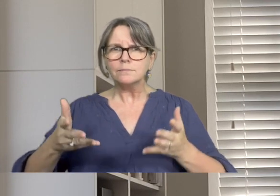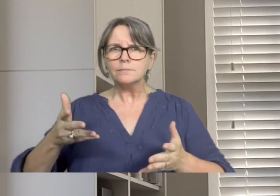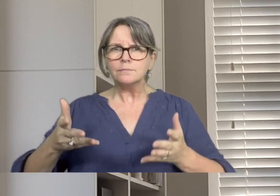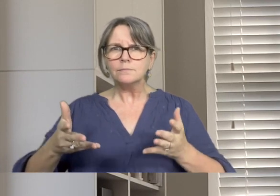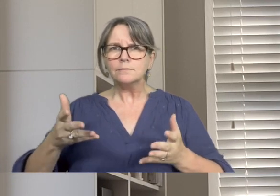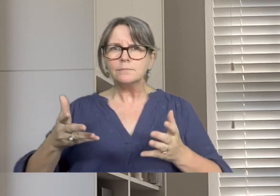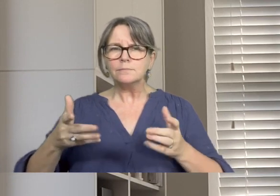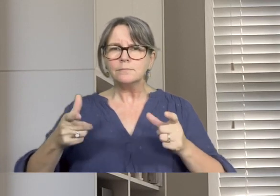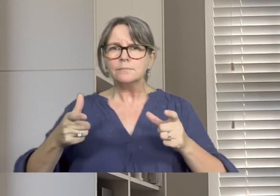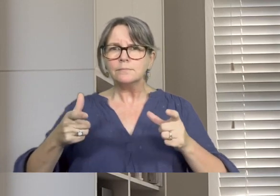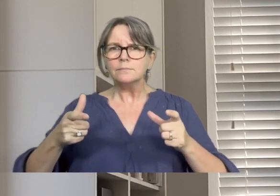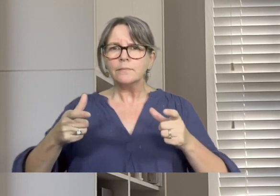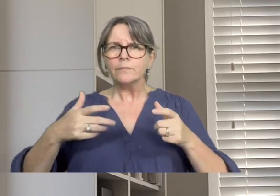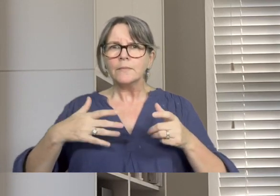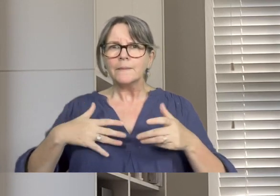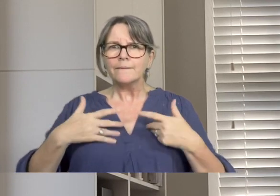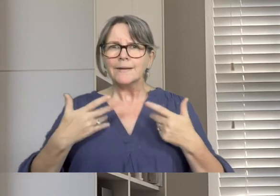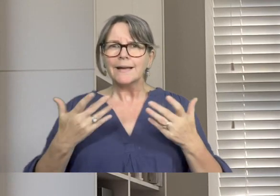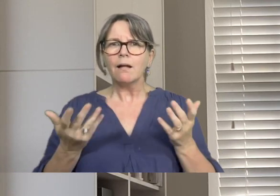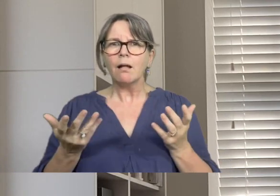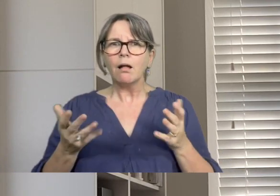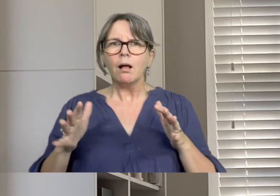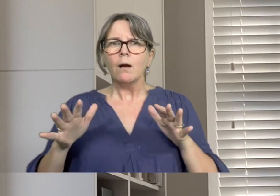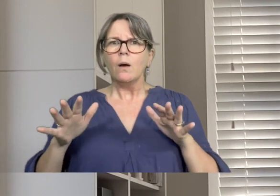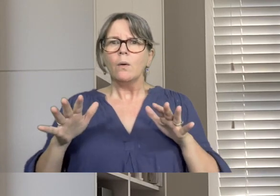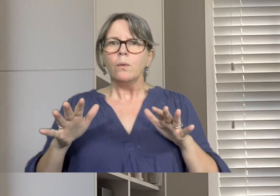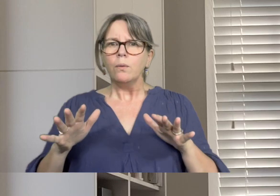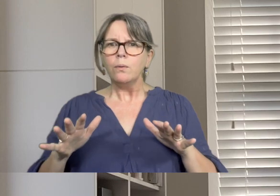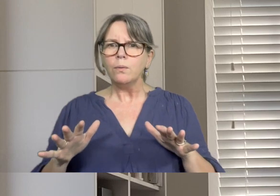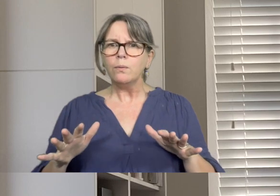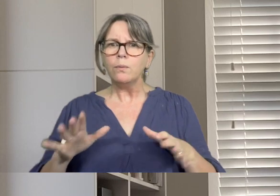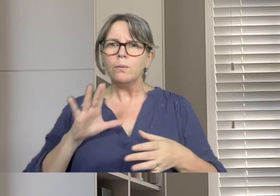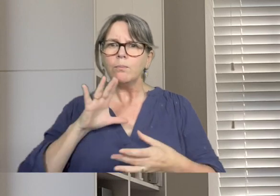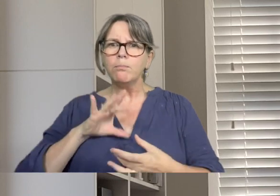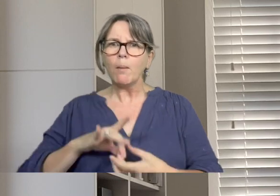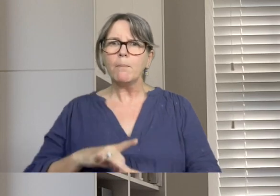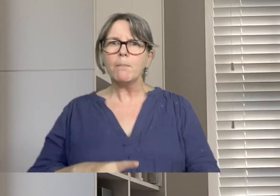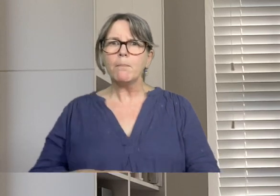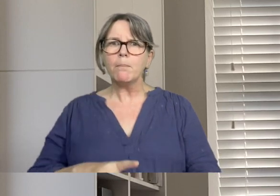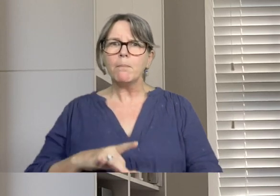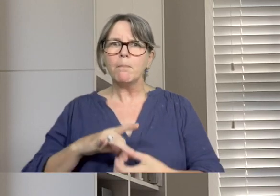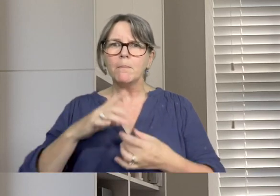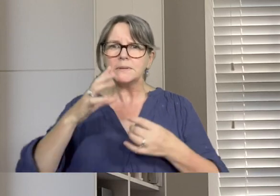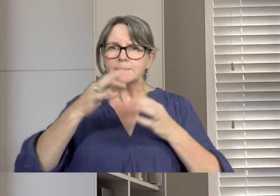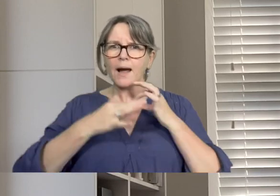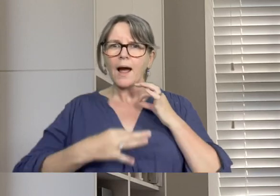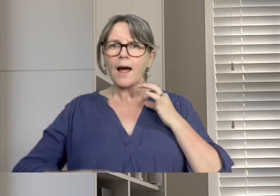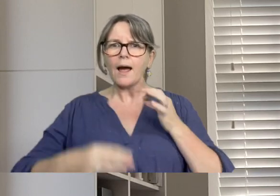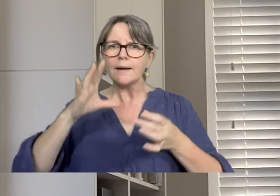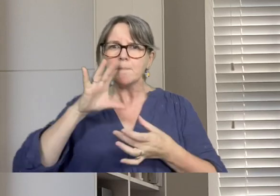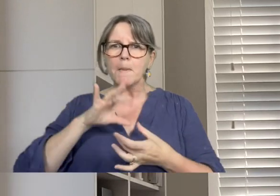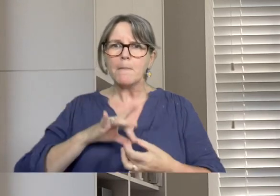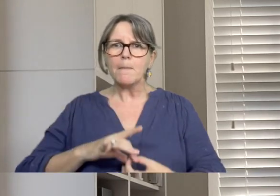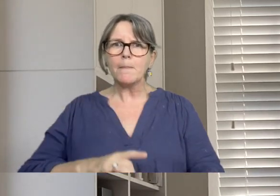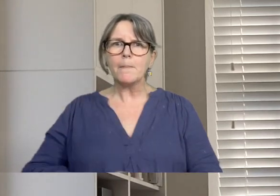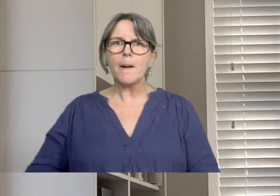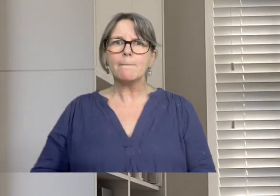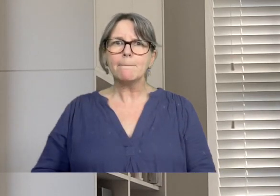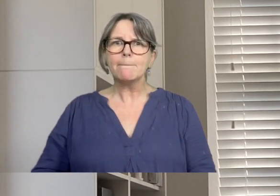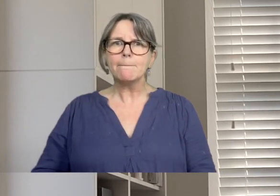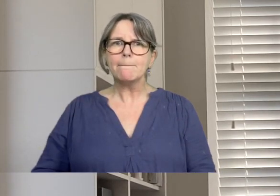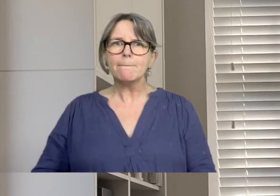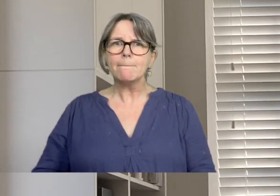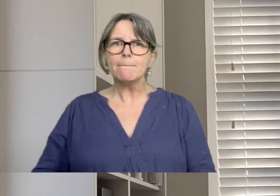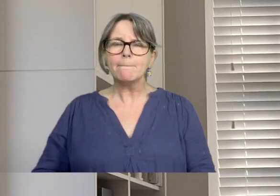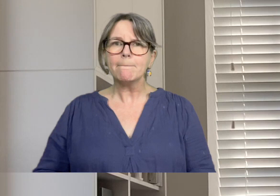bone, a small curve in the lower back, but there's a sense of connection and length through that spine. And we're going to settle that in